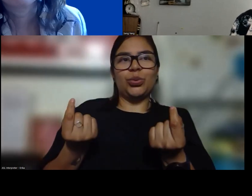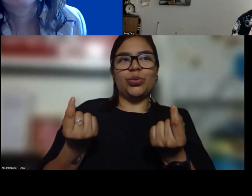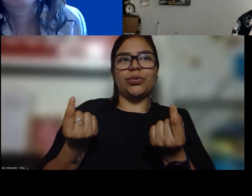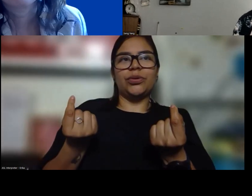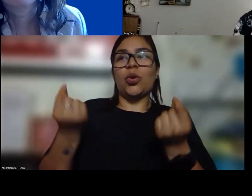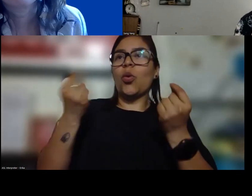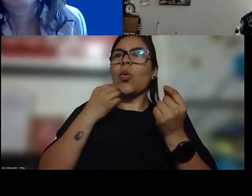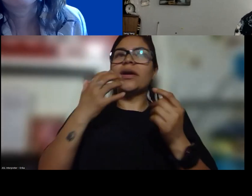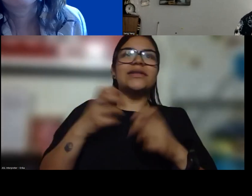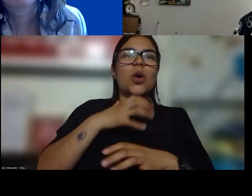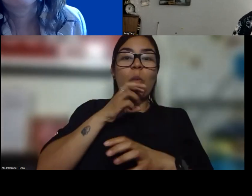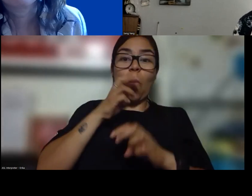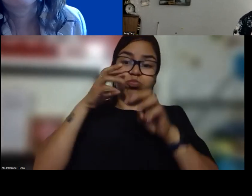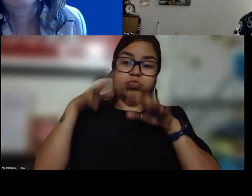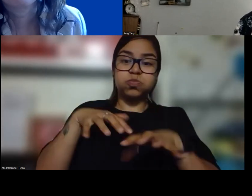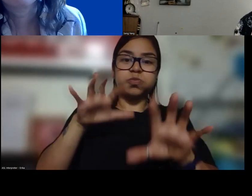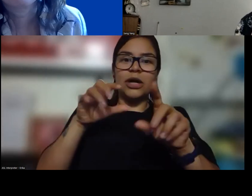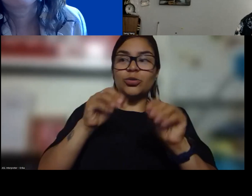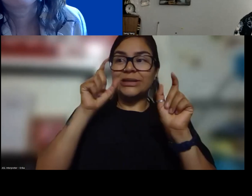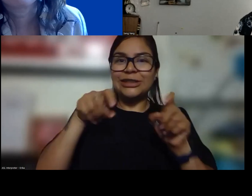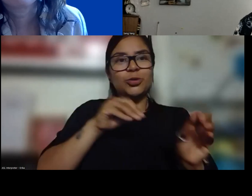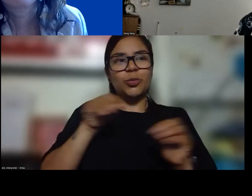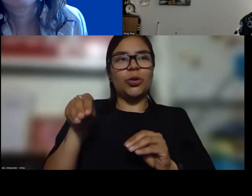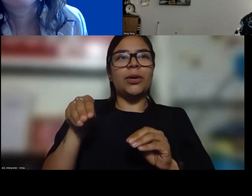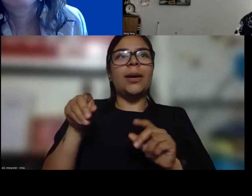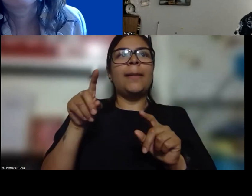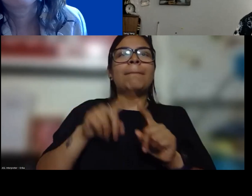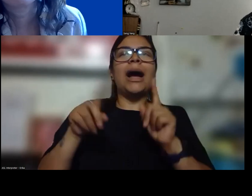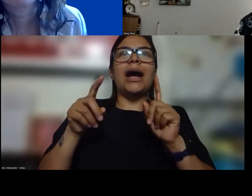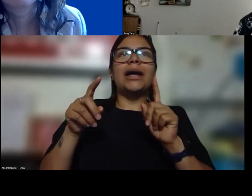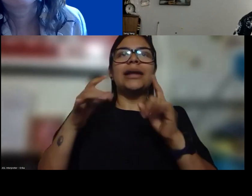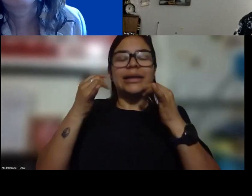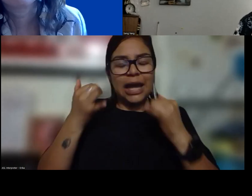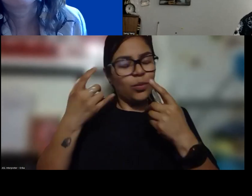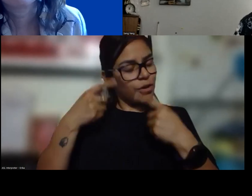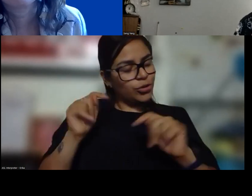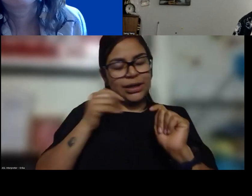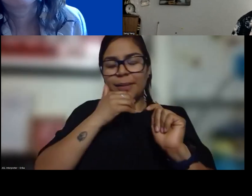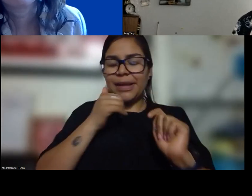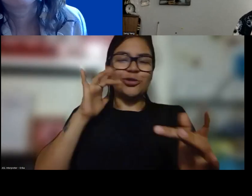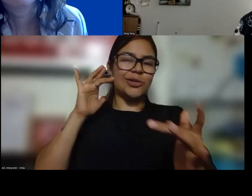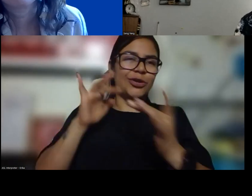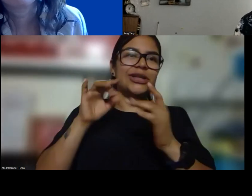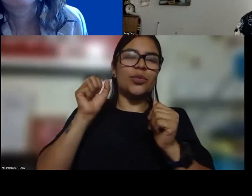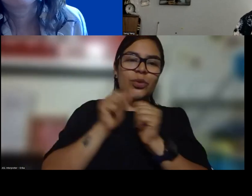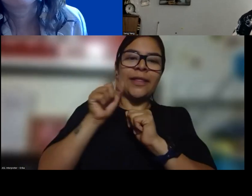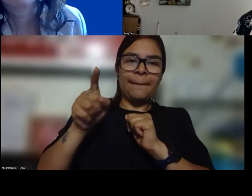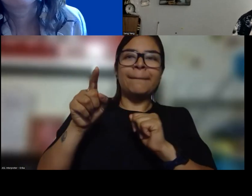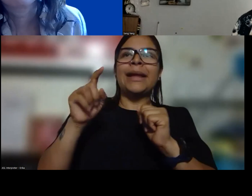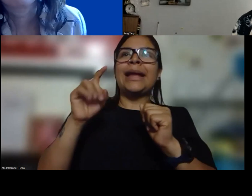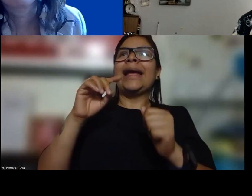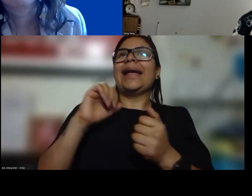flooded, you need to move. And until they got that, so we found out that this is happened after